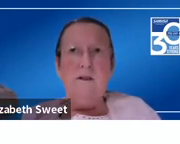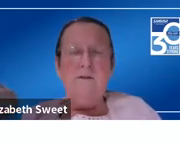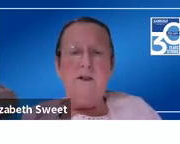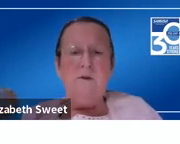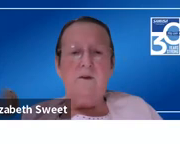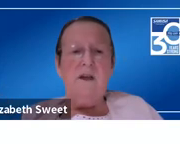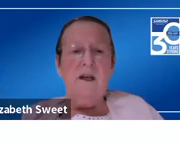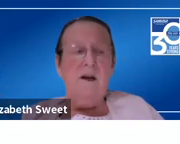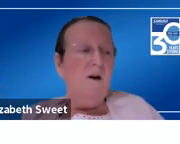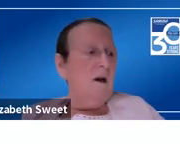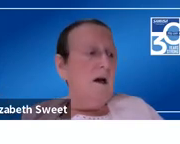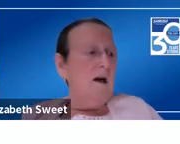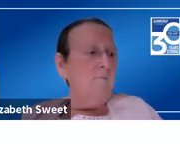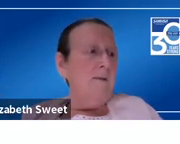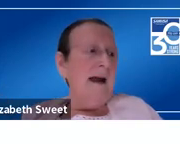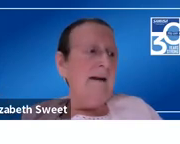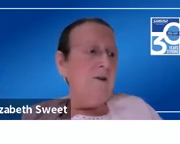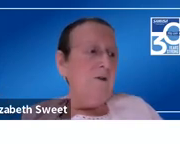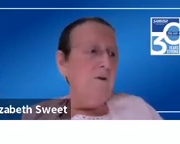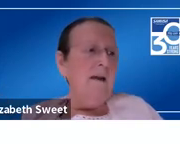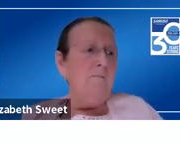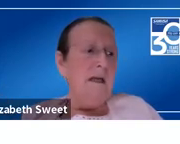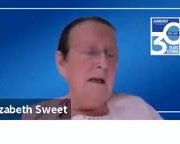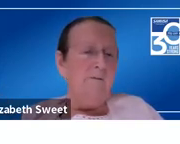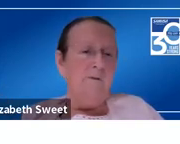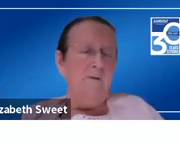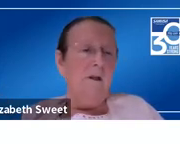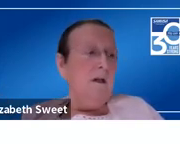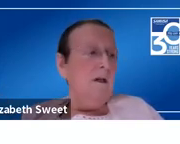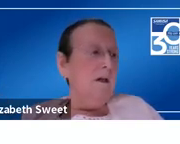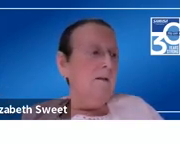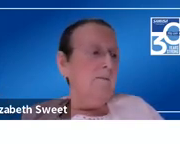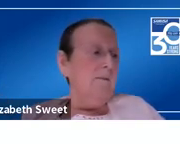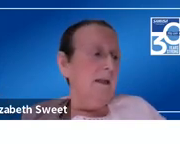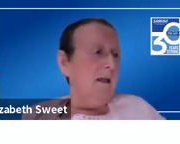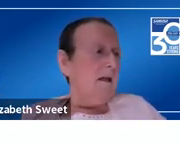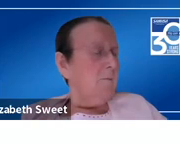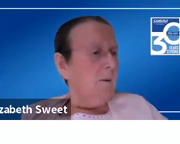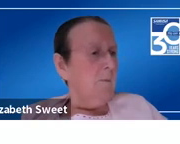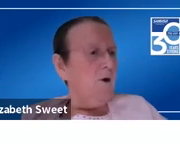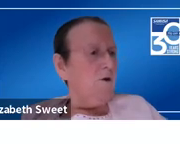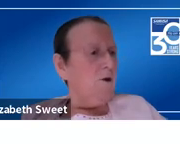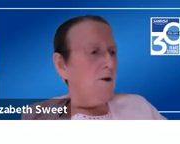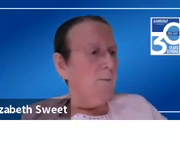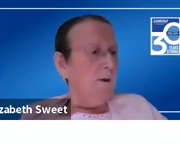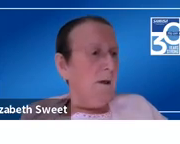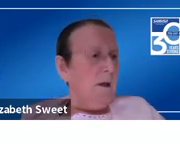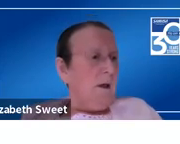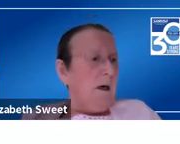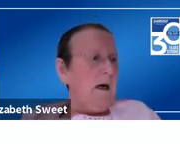development of systems of care back to a meaningful partnership.